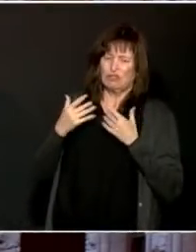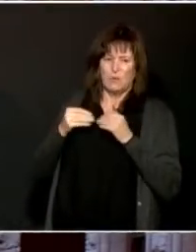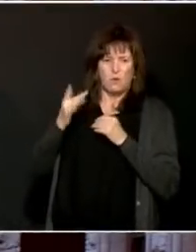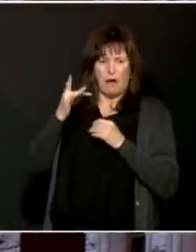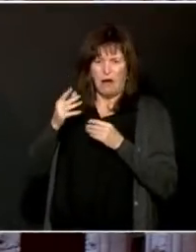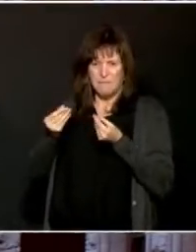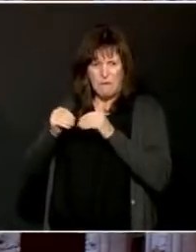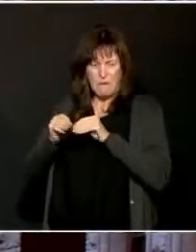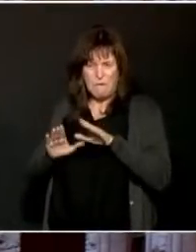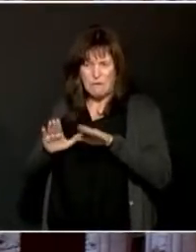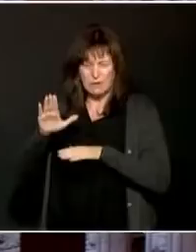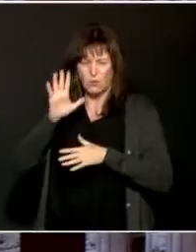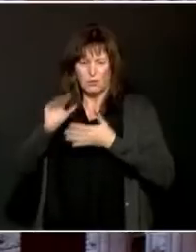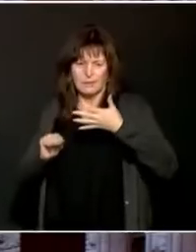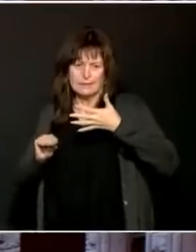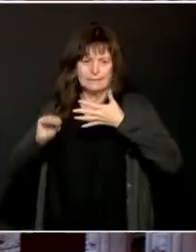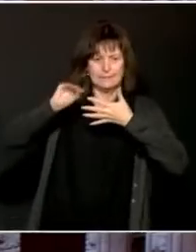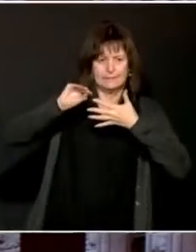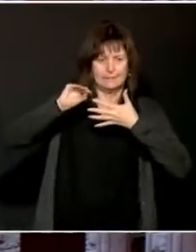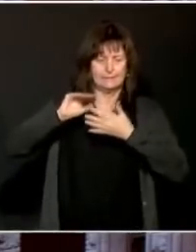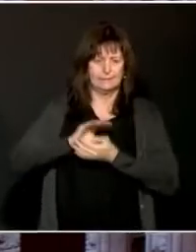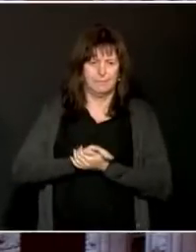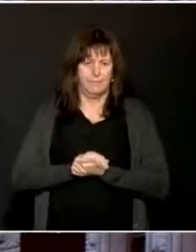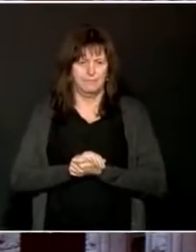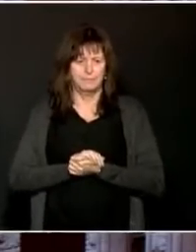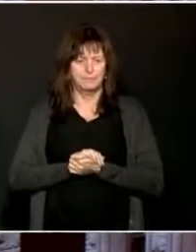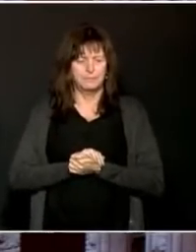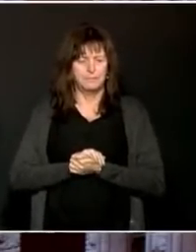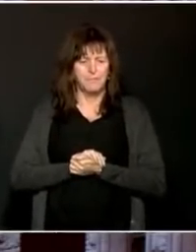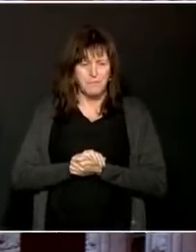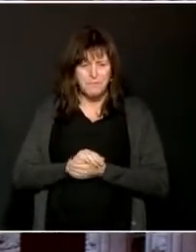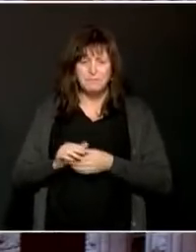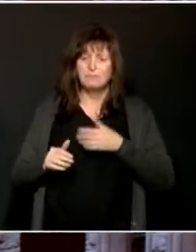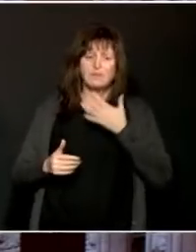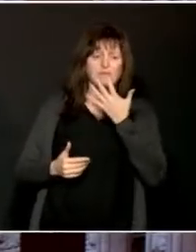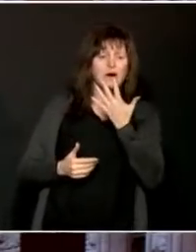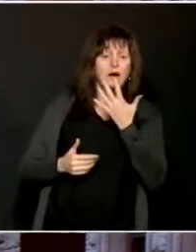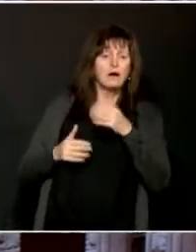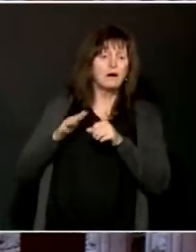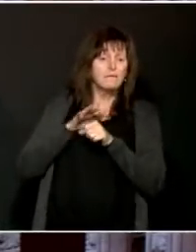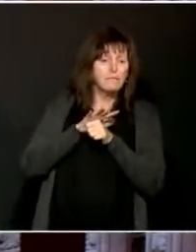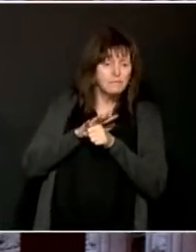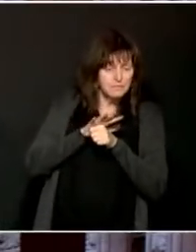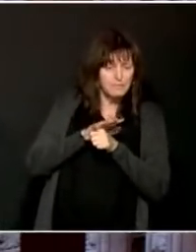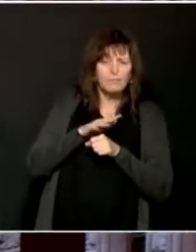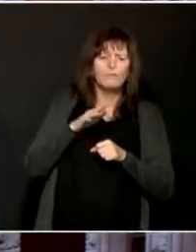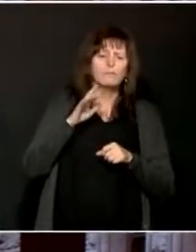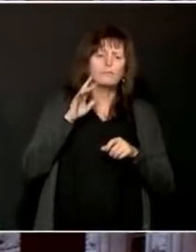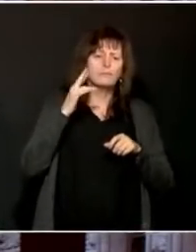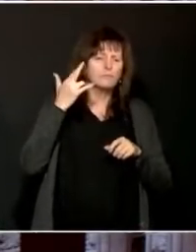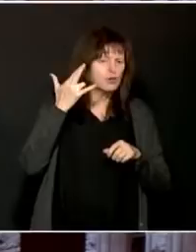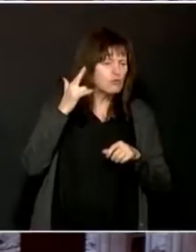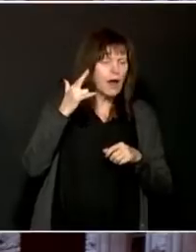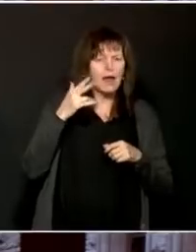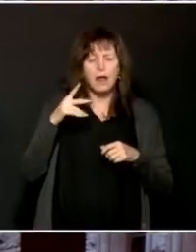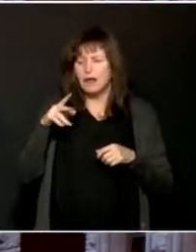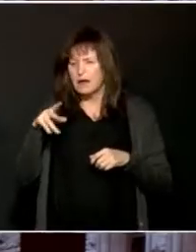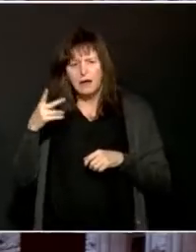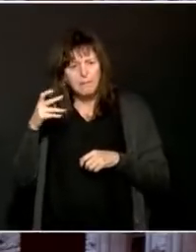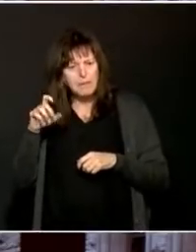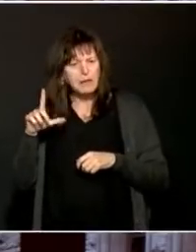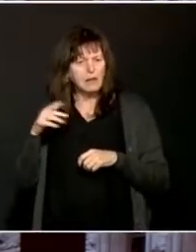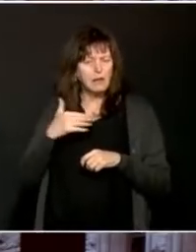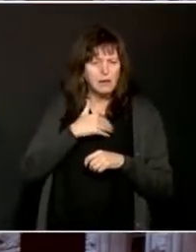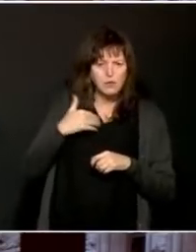our 5 that are in the gray zone, namely Peel, Toronto, Sudbury and District, Thunder Bay District Health